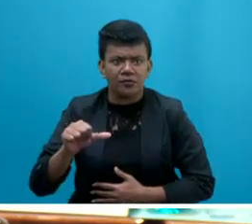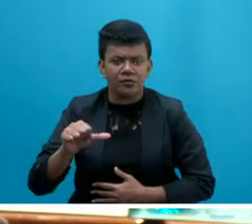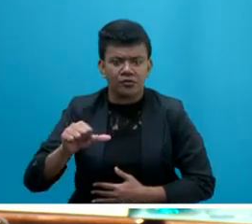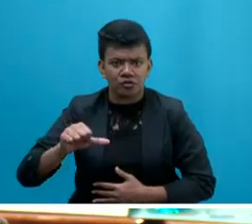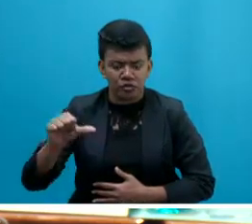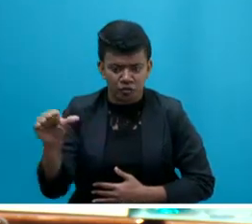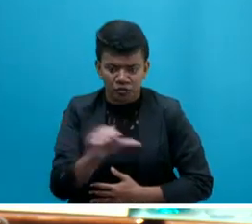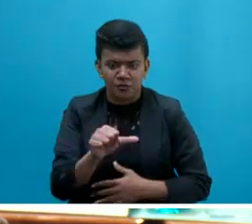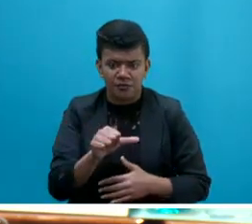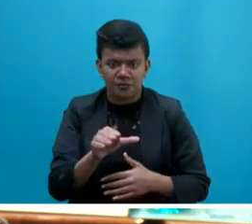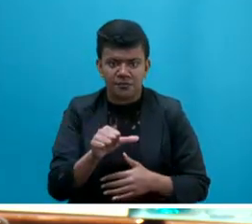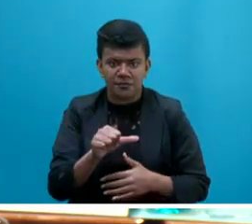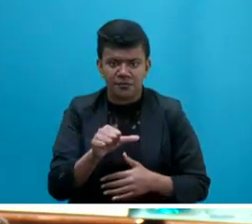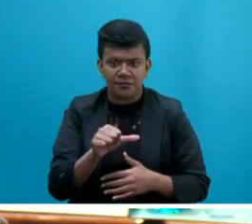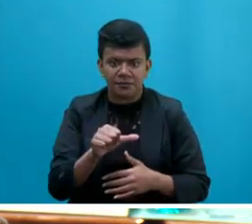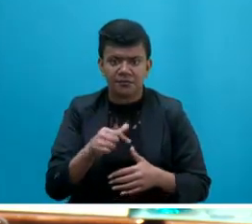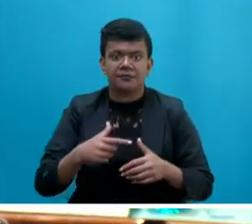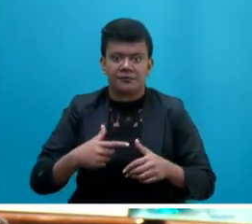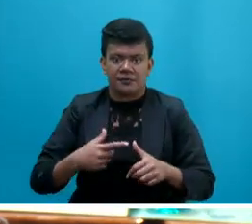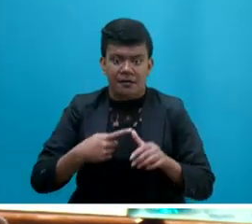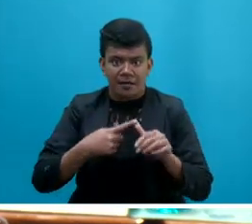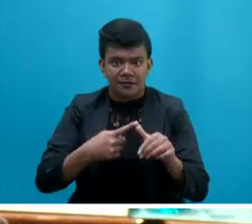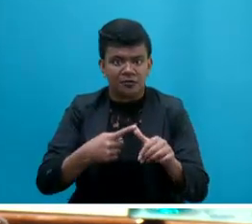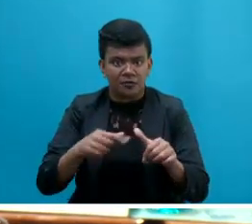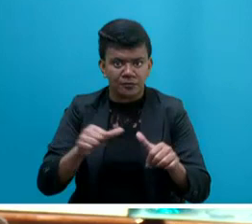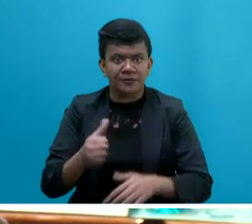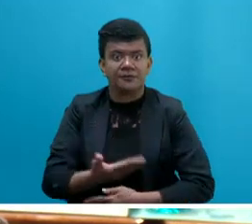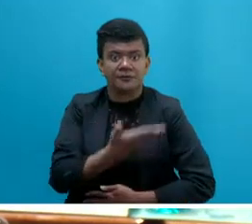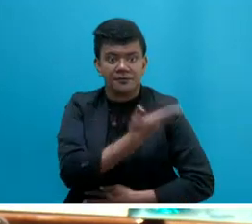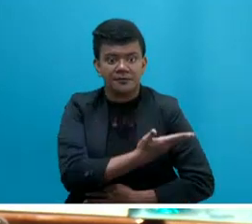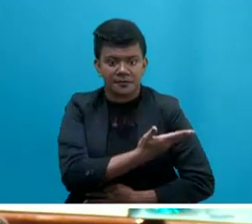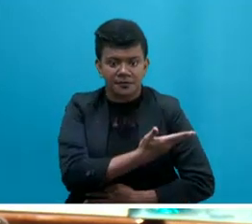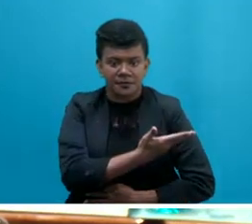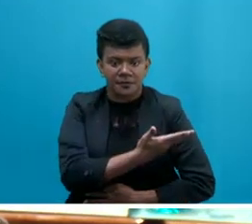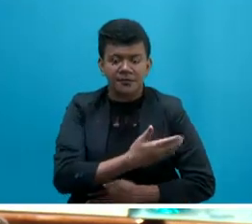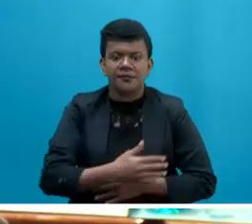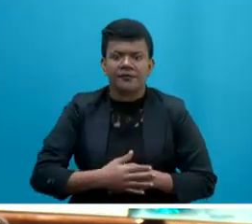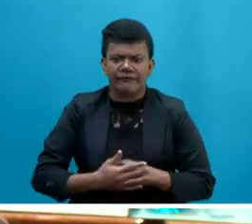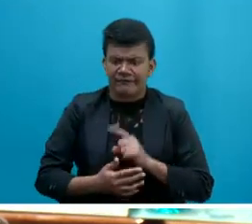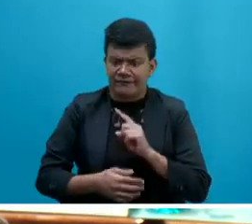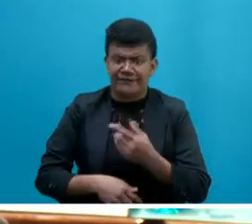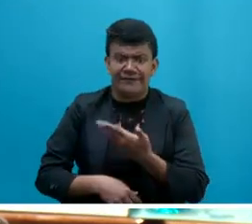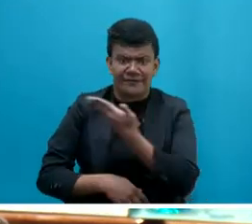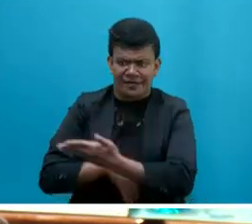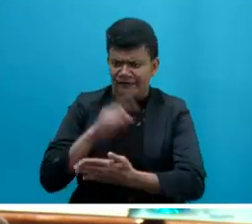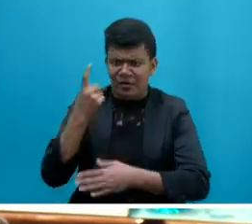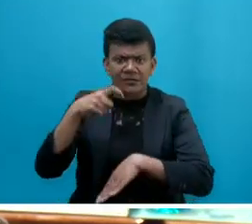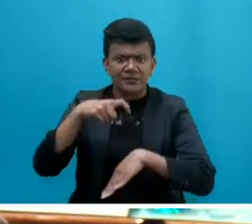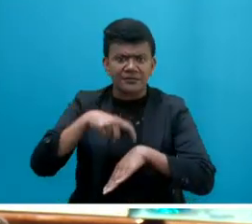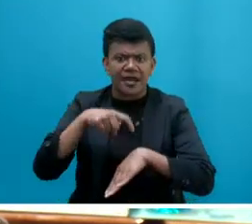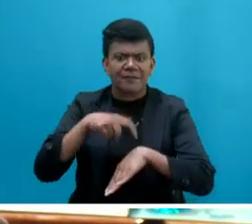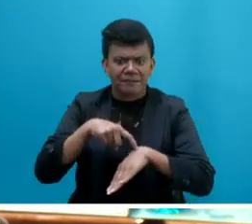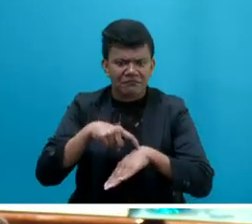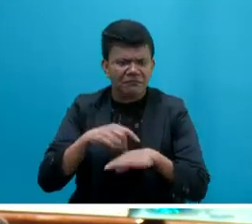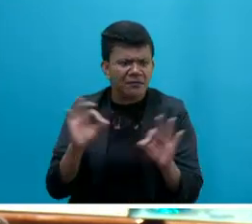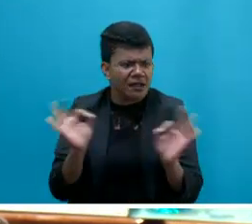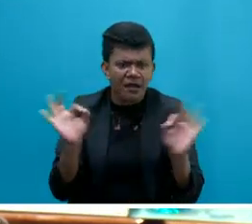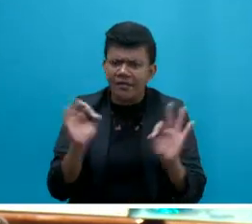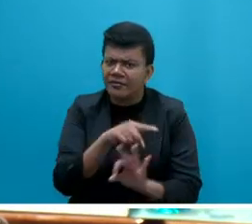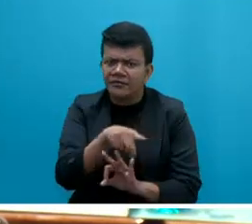say that it's the most ungracious that he has heard in the Parliament of Fiji, to me, is